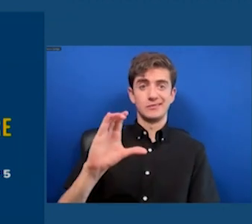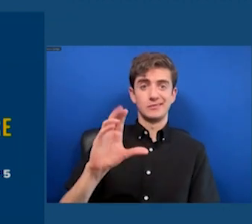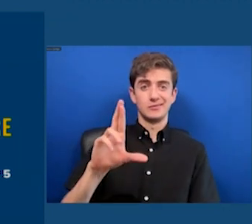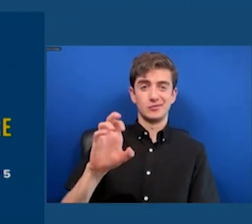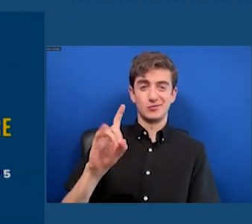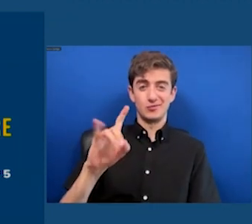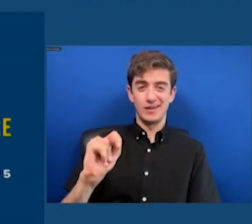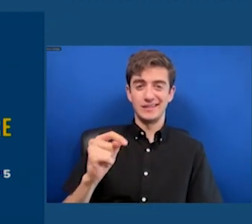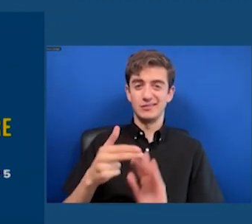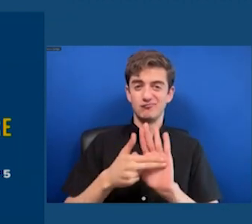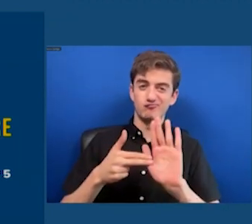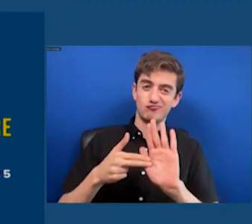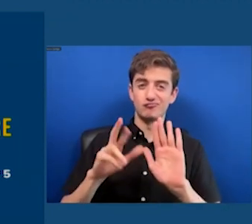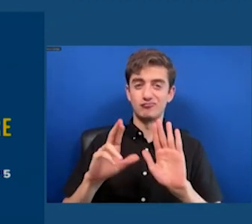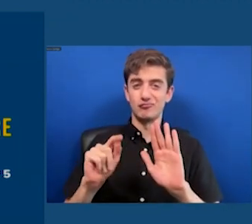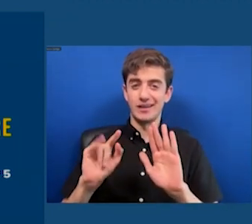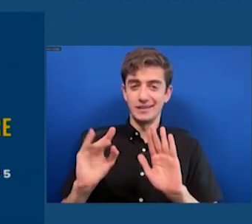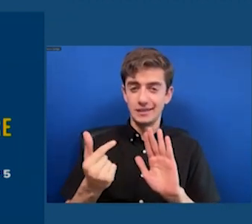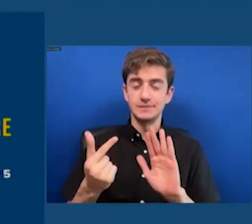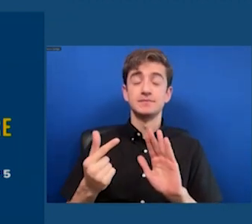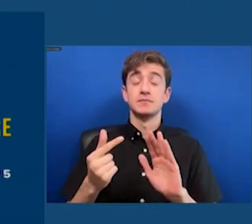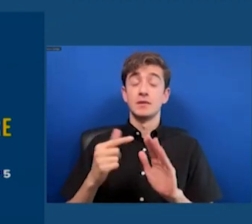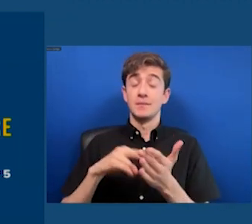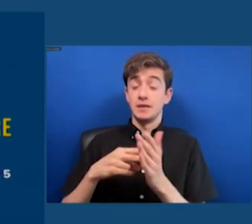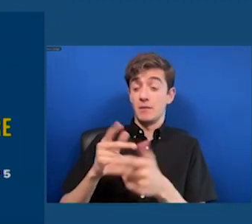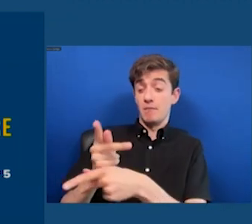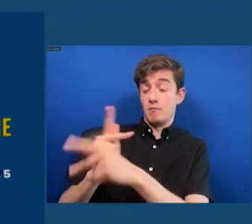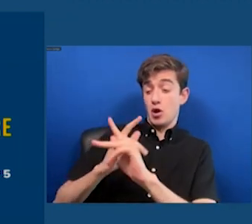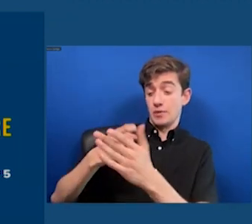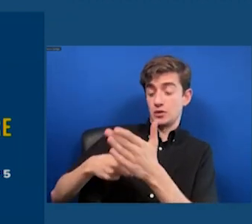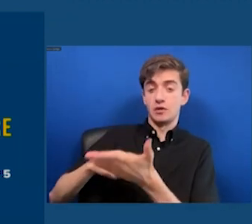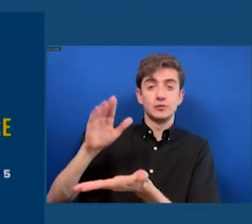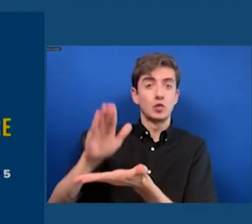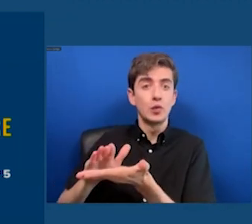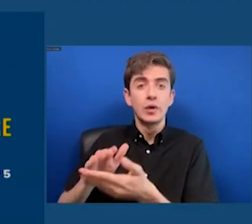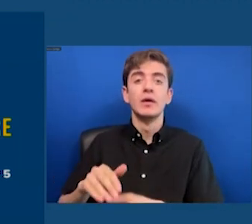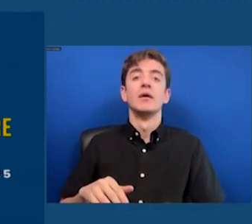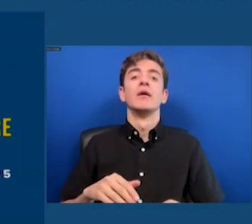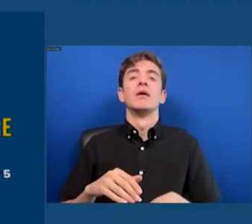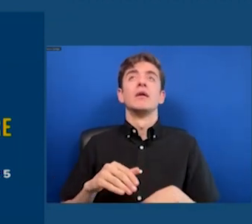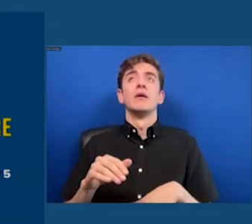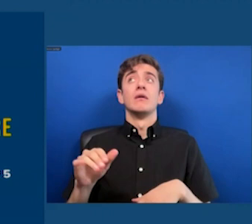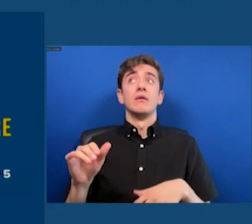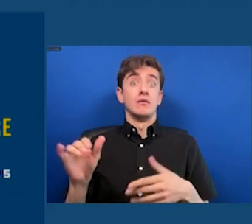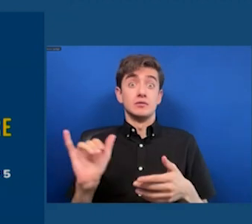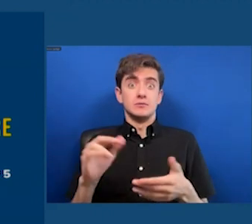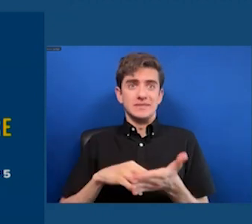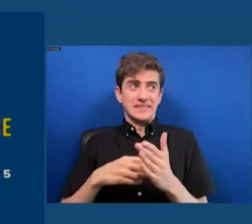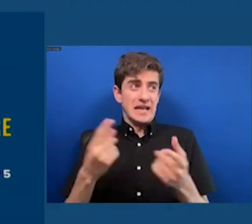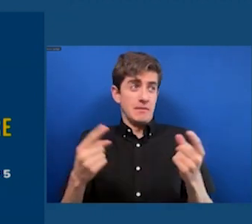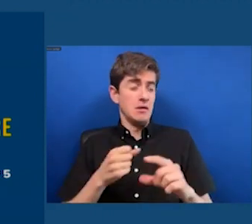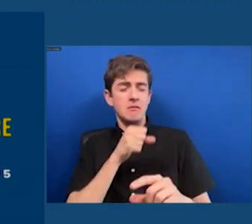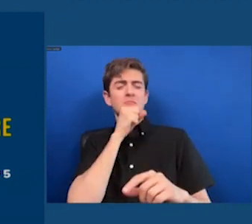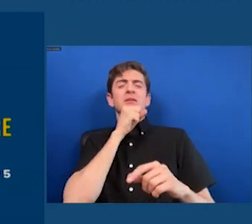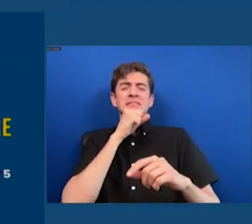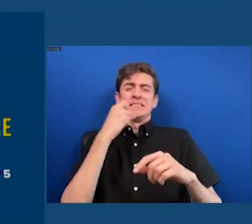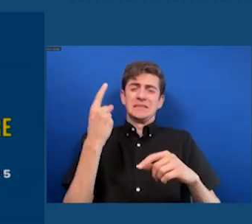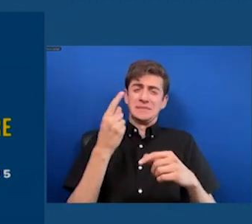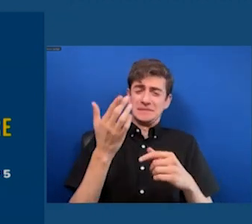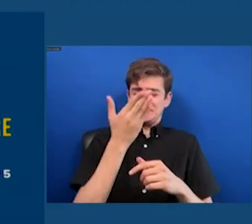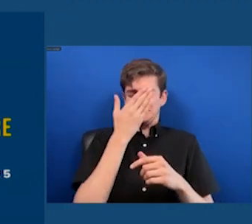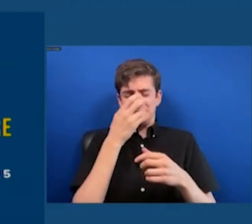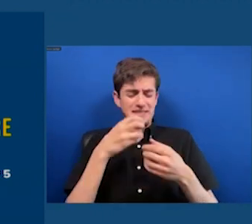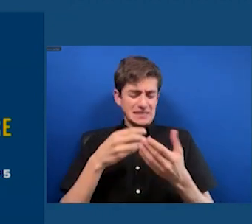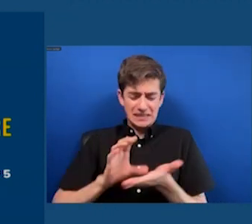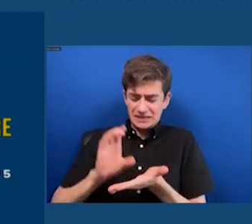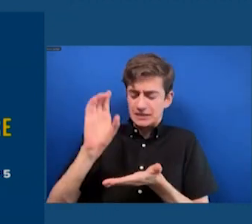borrowing costs. And it means we're better prepared to weather any storms that may lie ahead. Now, some of you